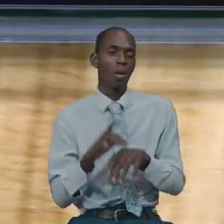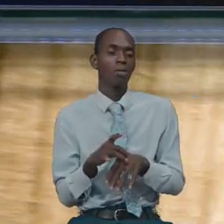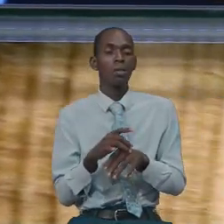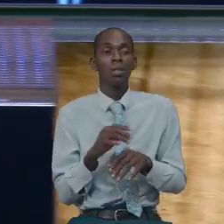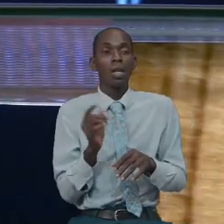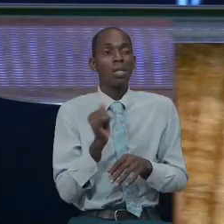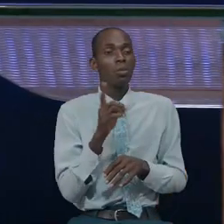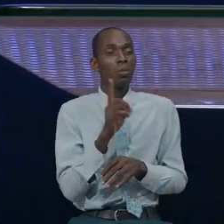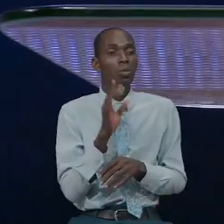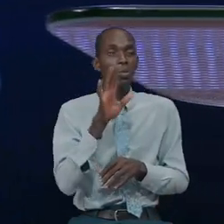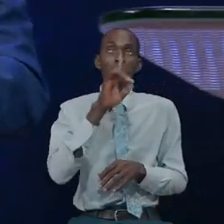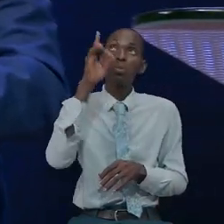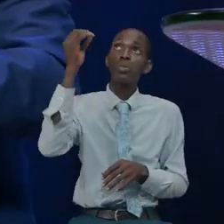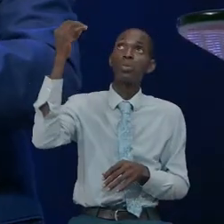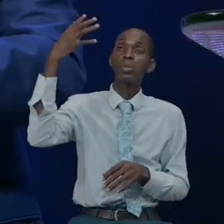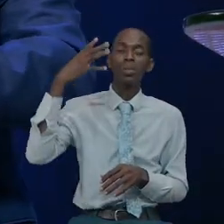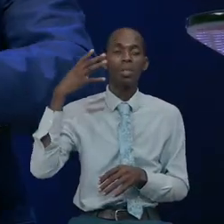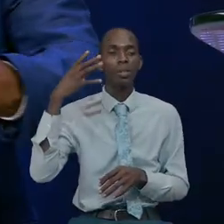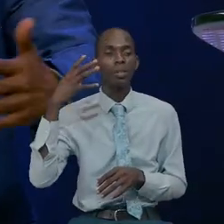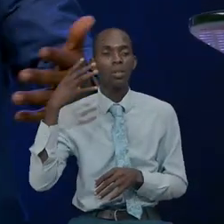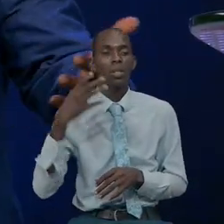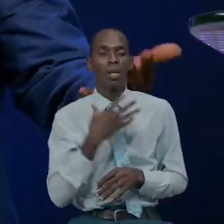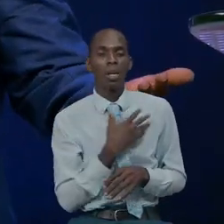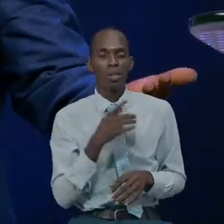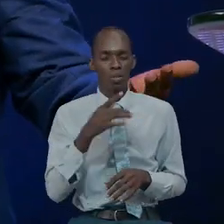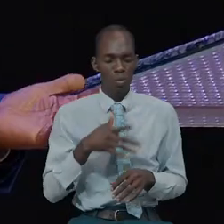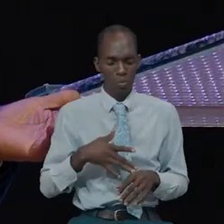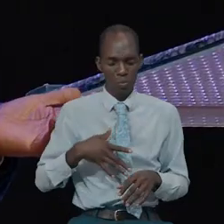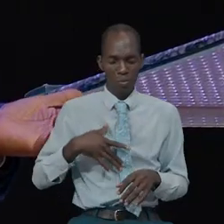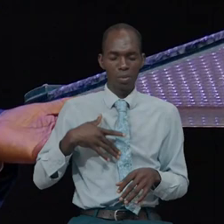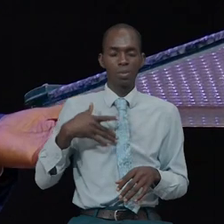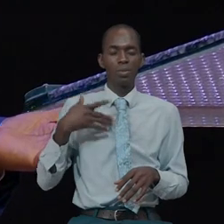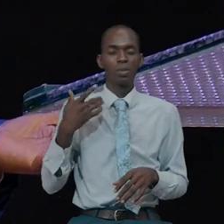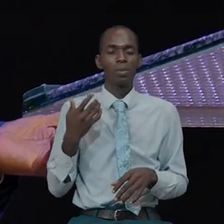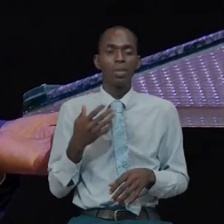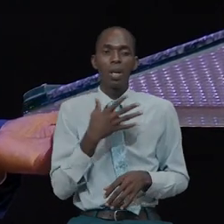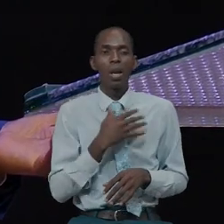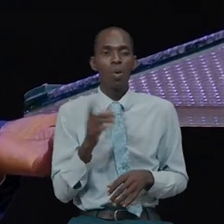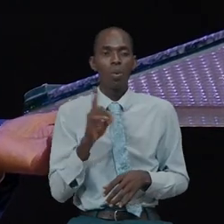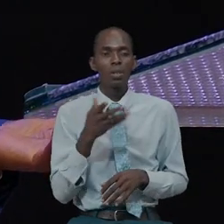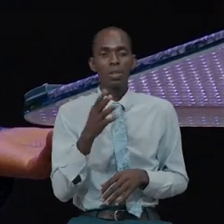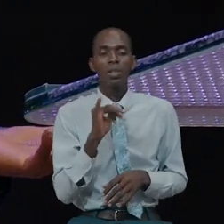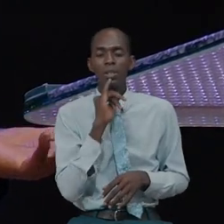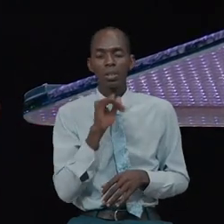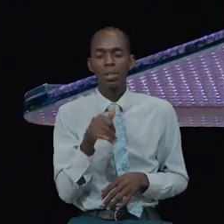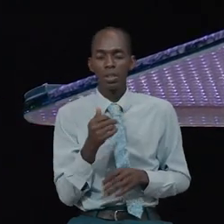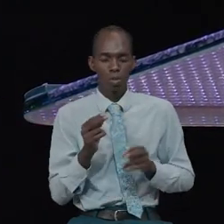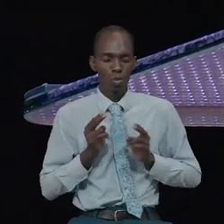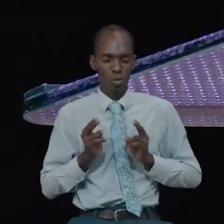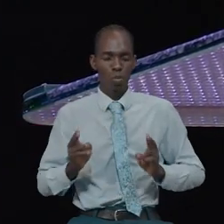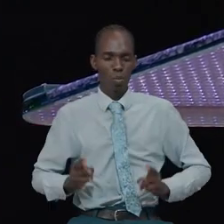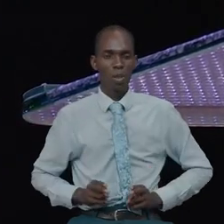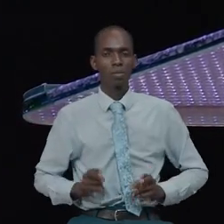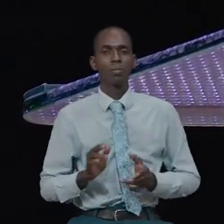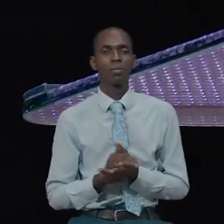Wherever the sun shines, that's the earth, and filled the whole earth. Wherever there is any human being, anyone living, that's